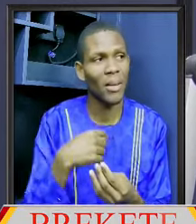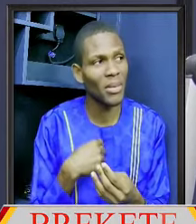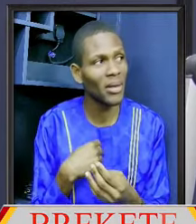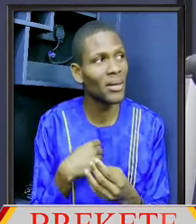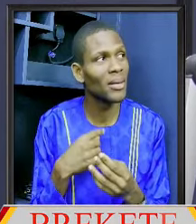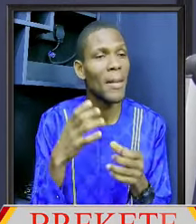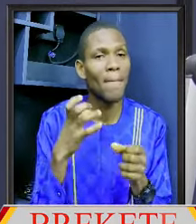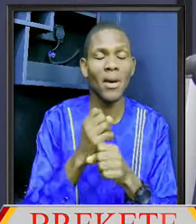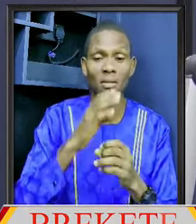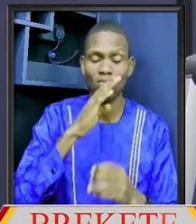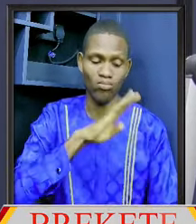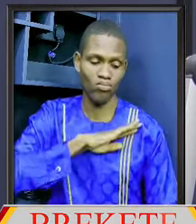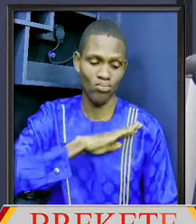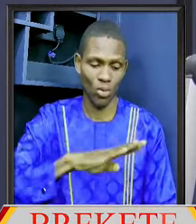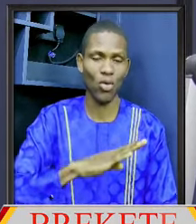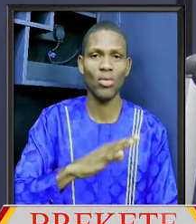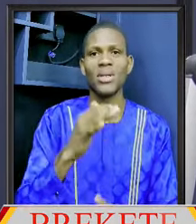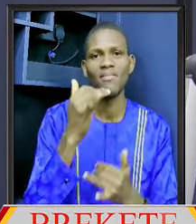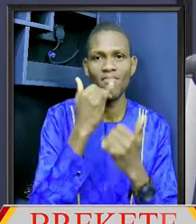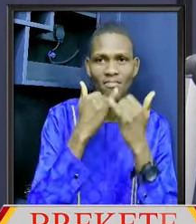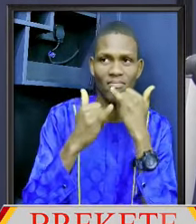make a bold mistake.